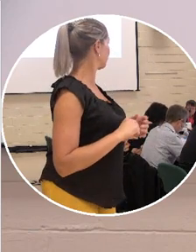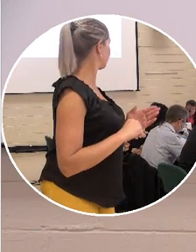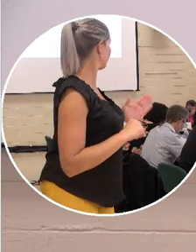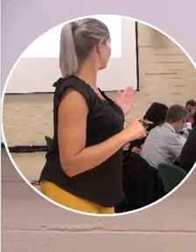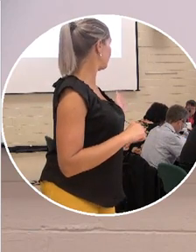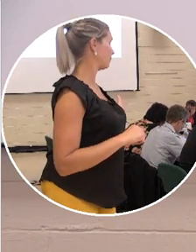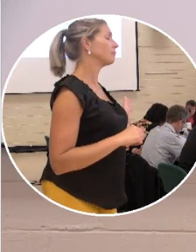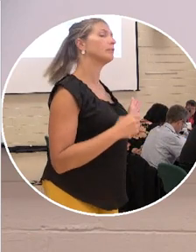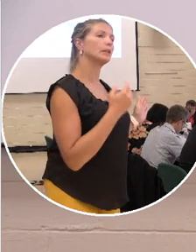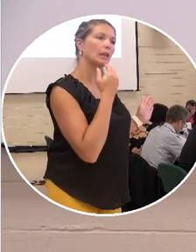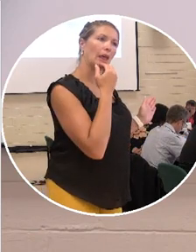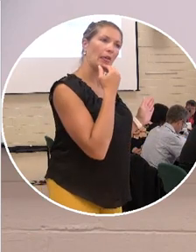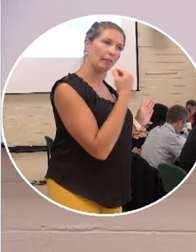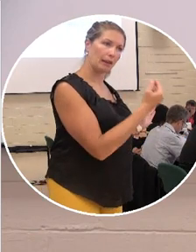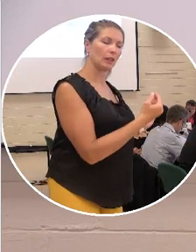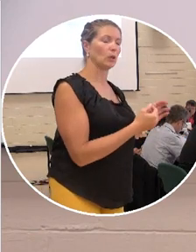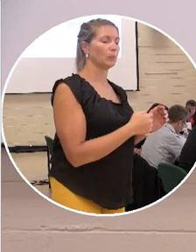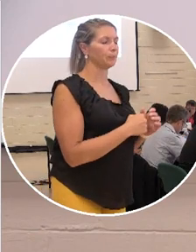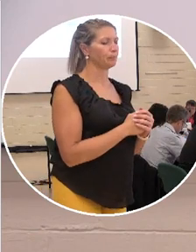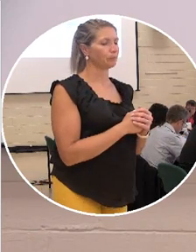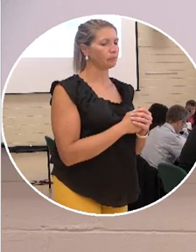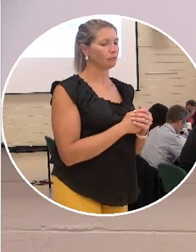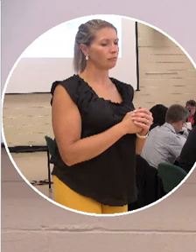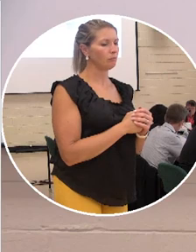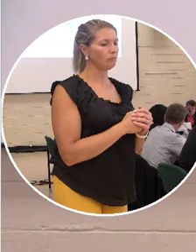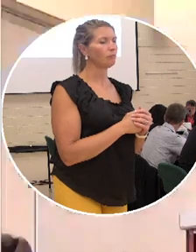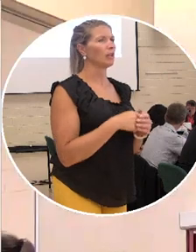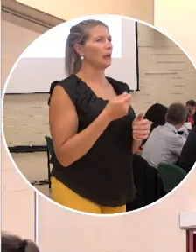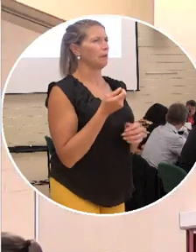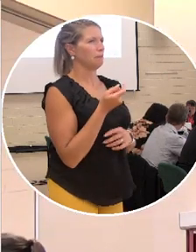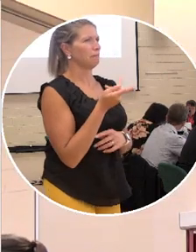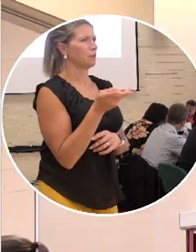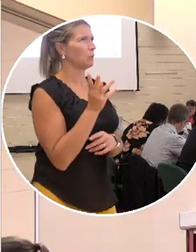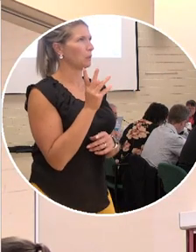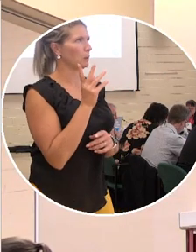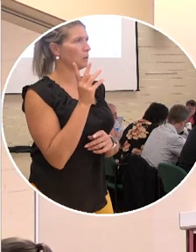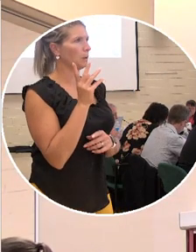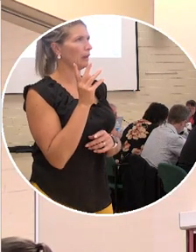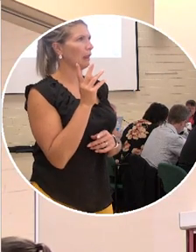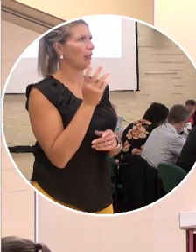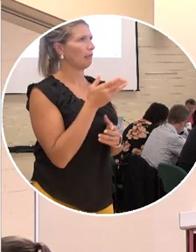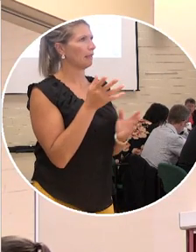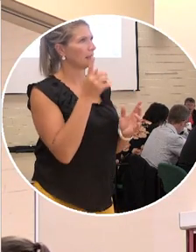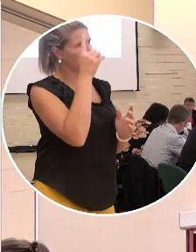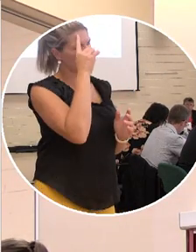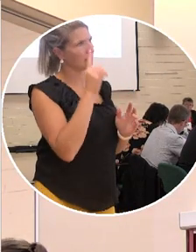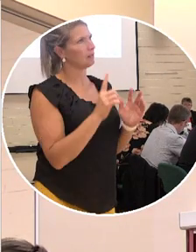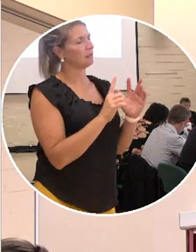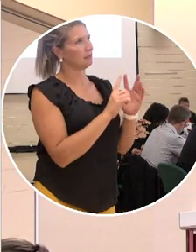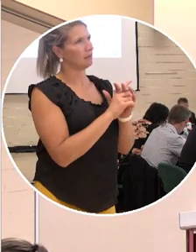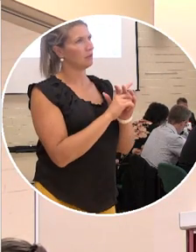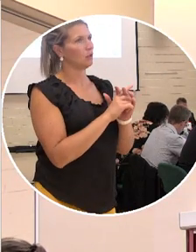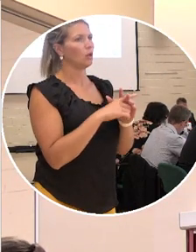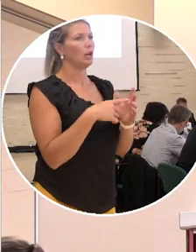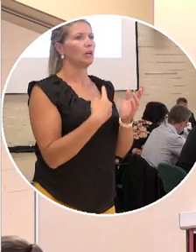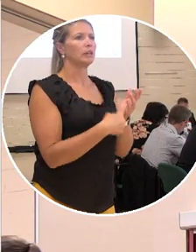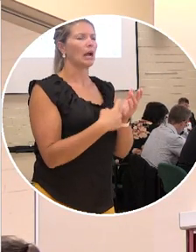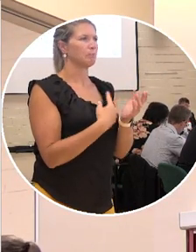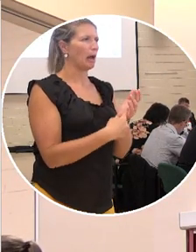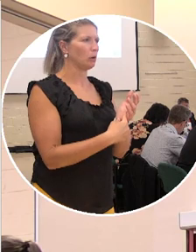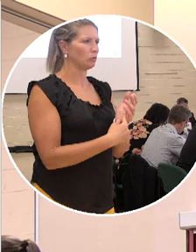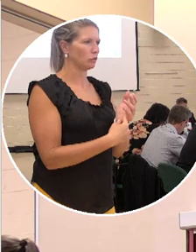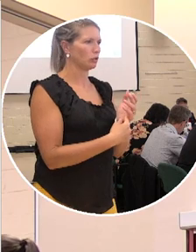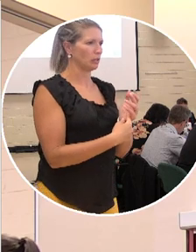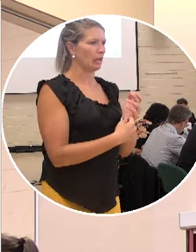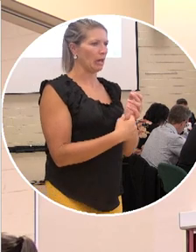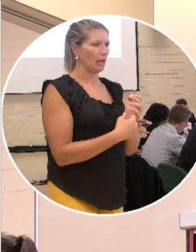Thank you, Mr. Chair. A couple of things that you mentioned. So you keep talking about holding two elected